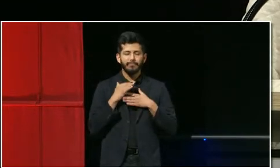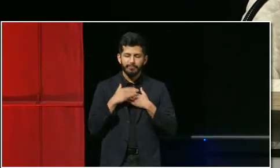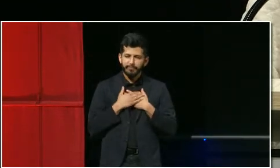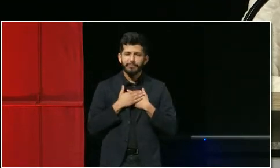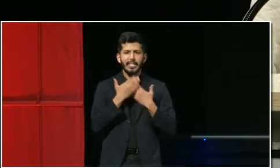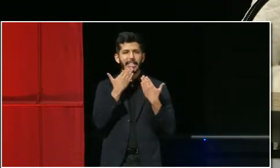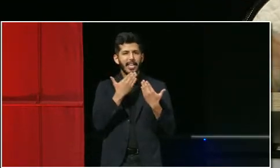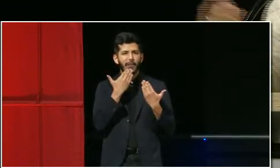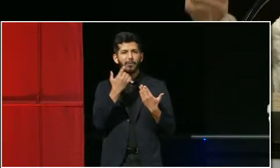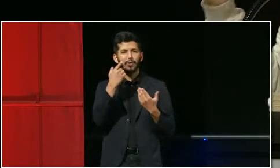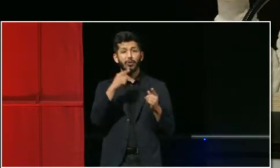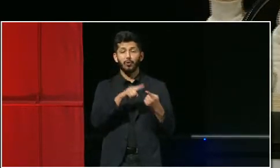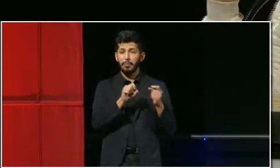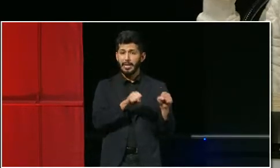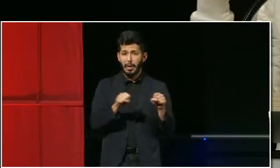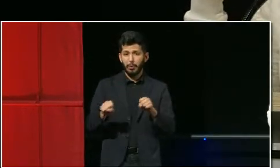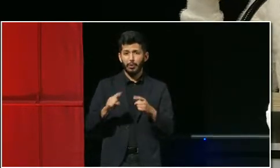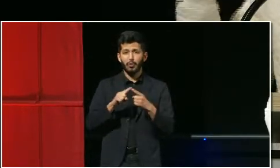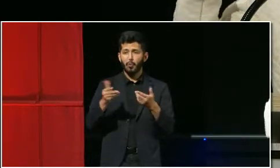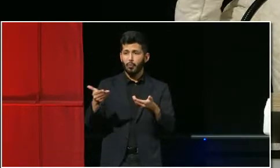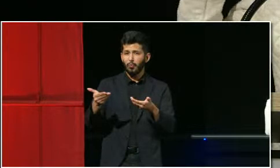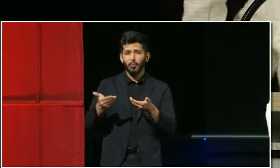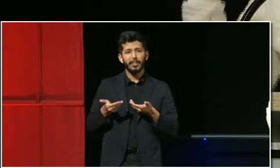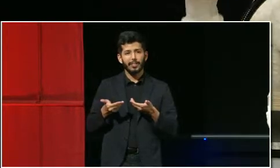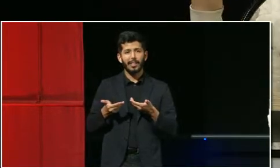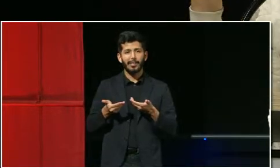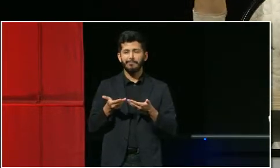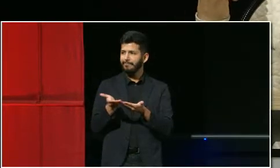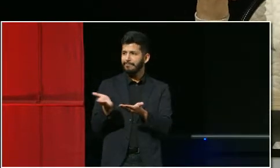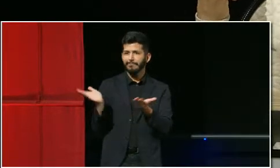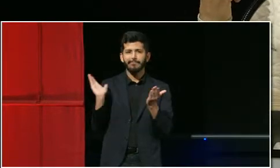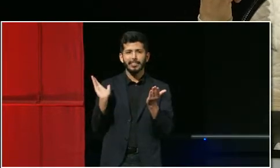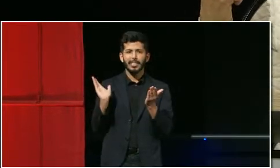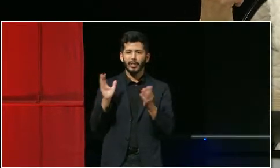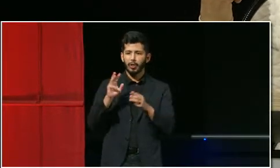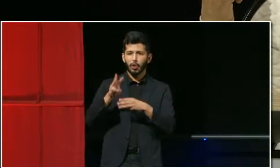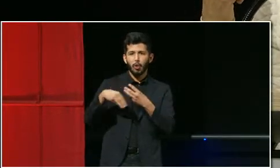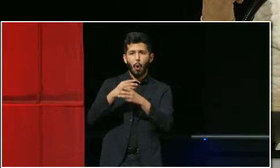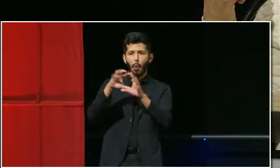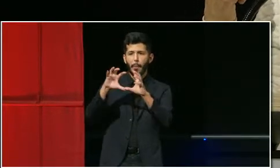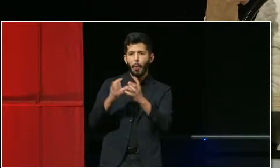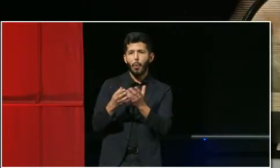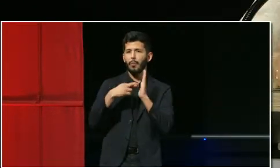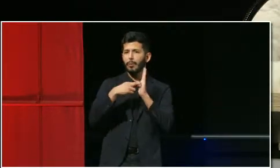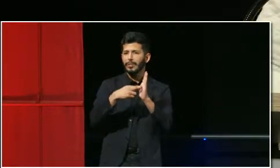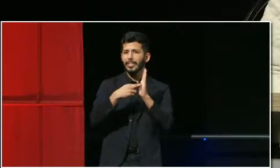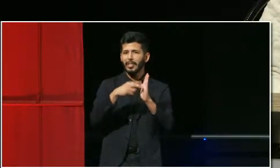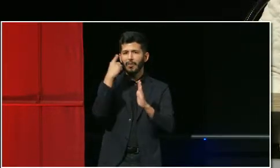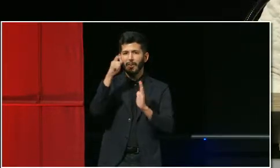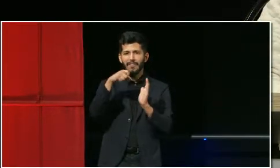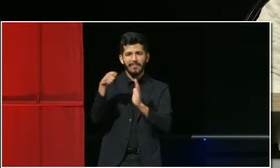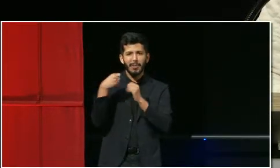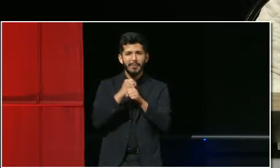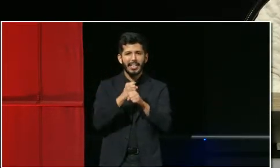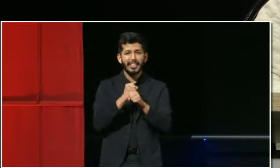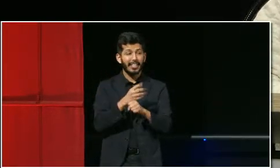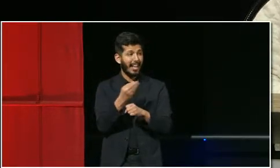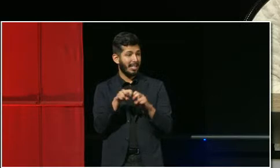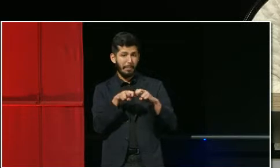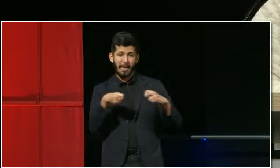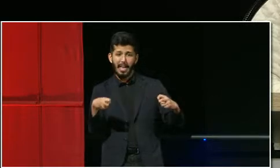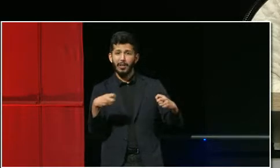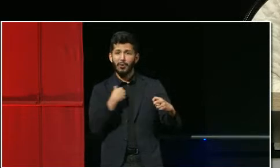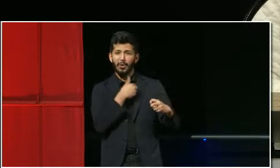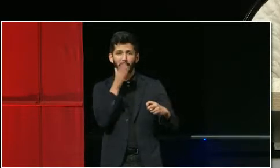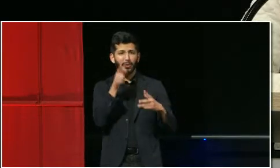to welcome this global representation of filmmaking in the panel that we're going to start